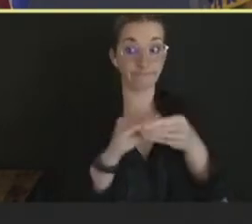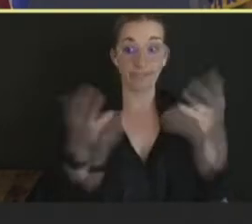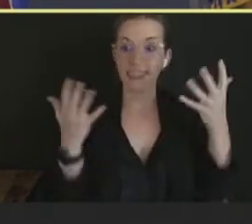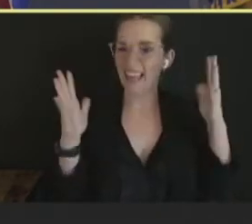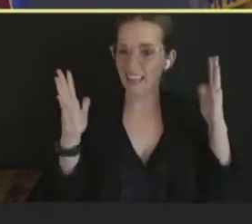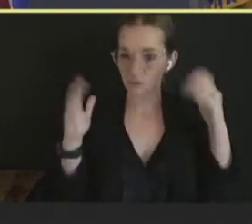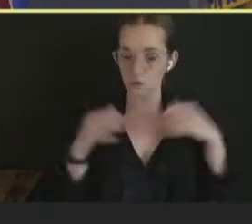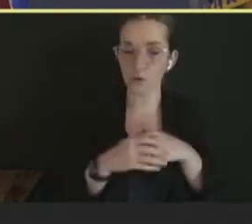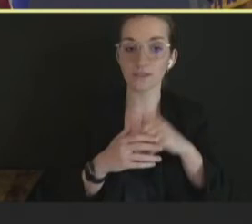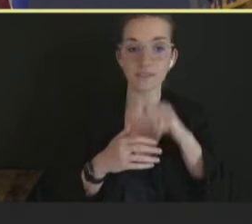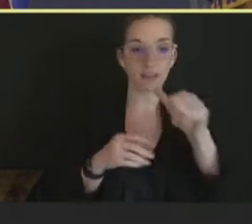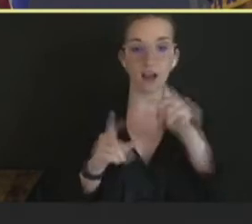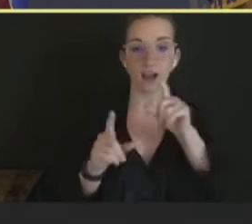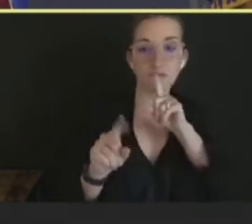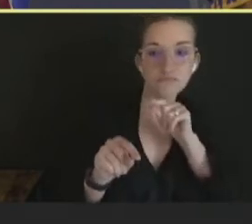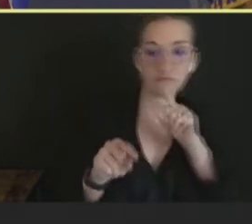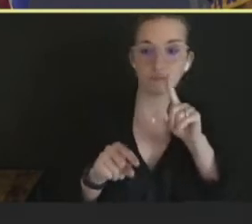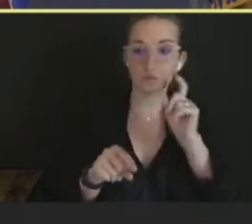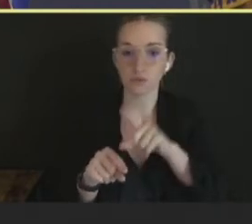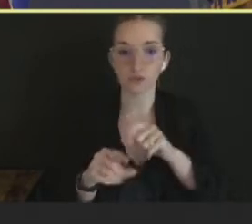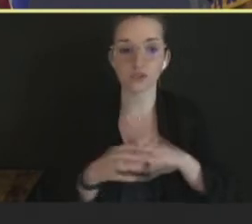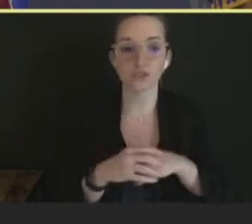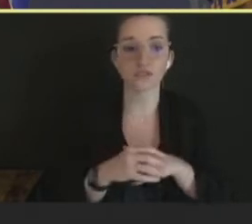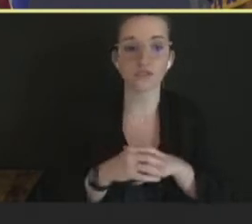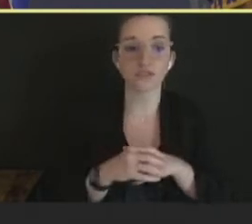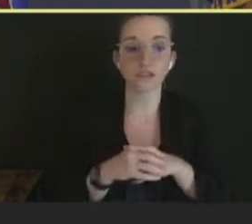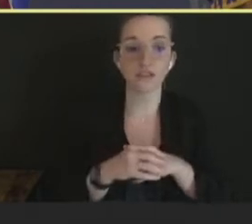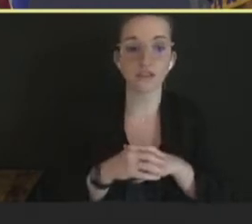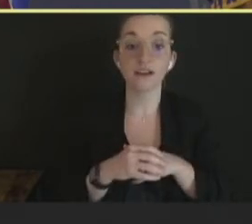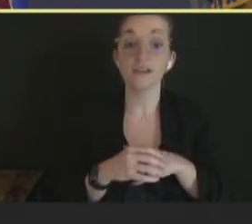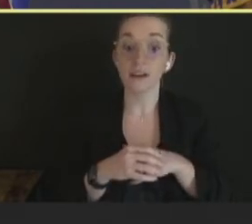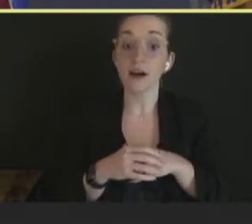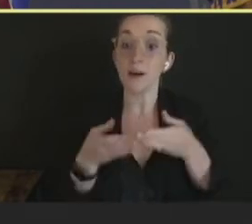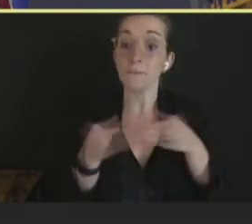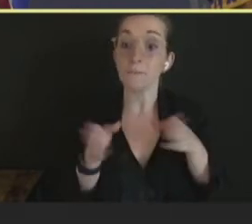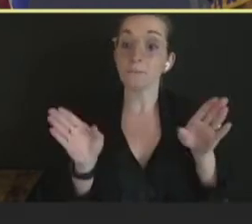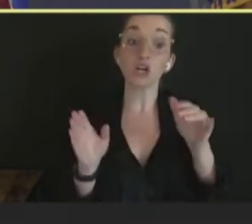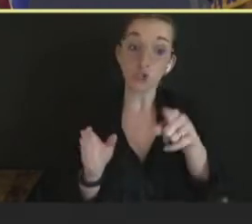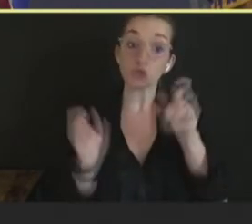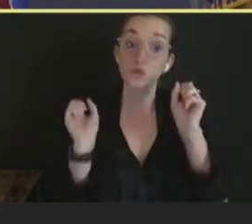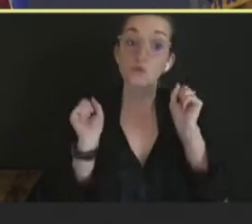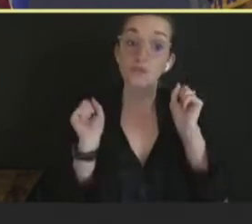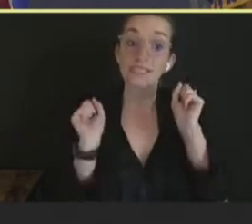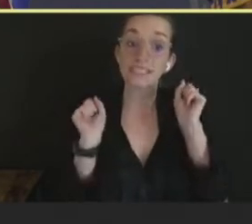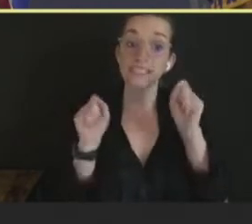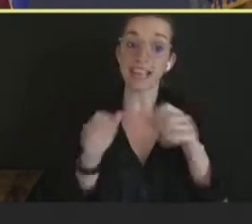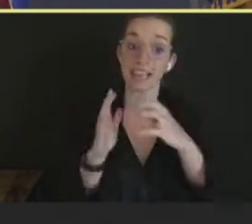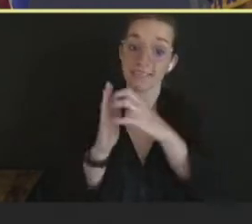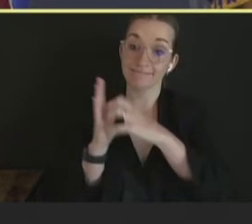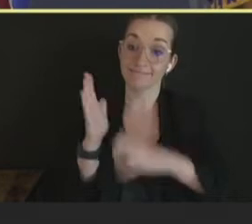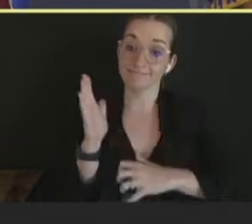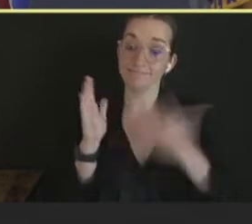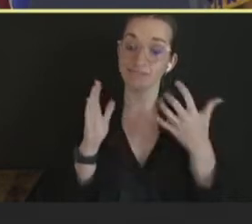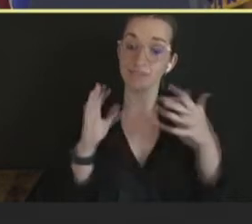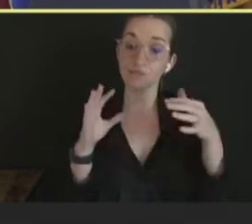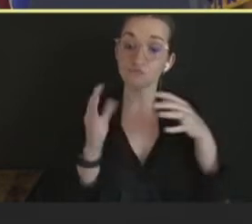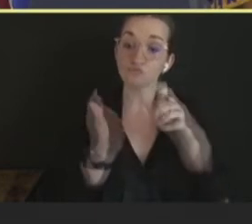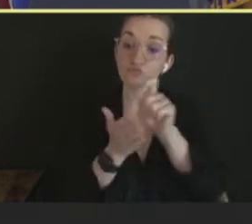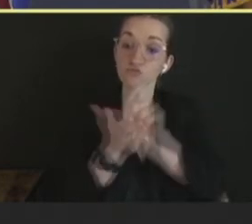for public comment during this meeting has passed. However, anyone can submit a written comment up to 3 pages in length to